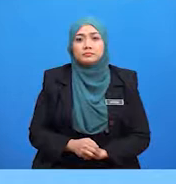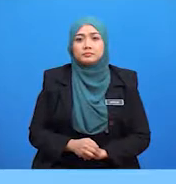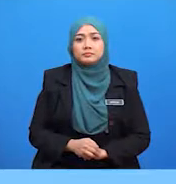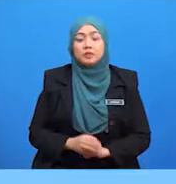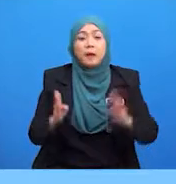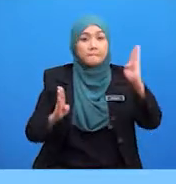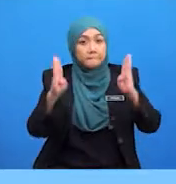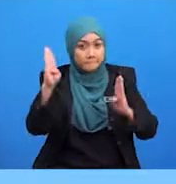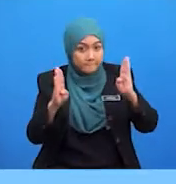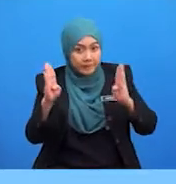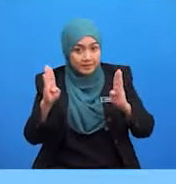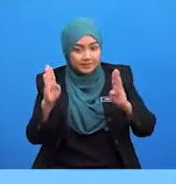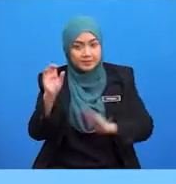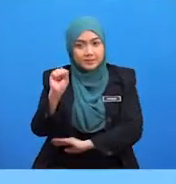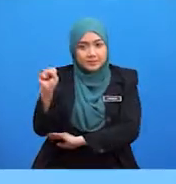buses,